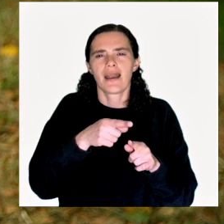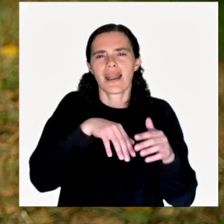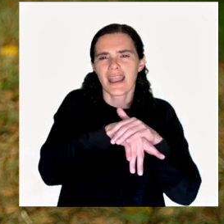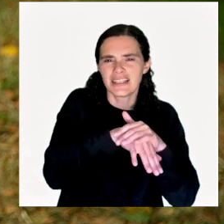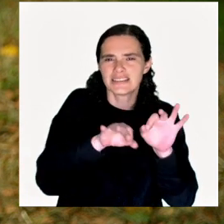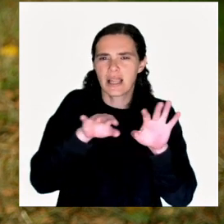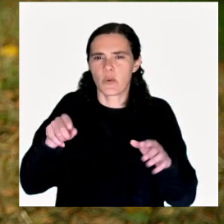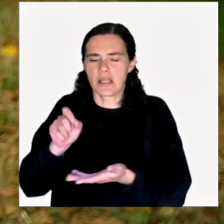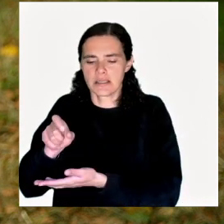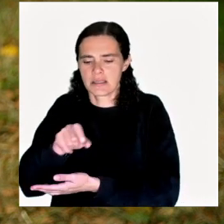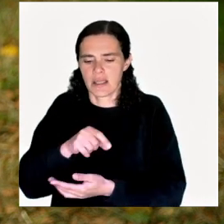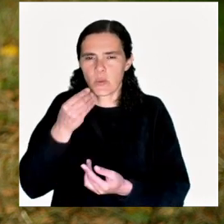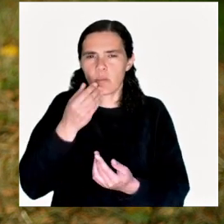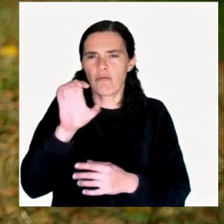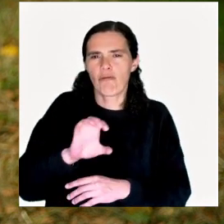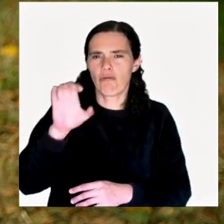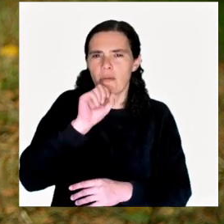are this vehicle